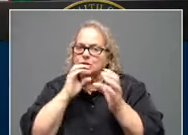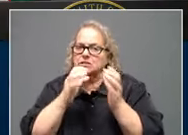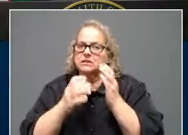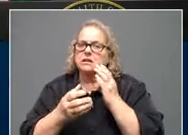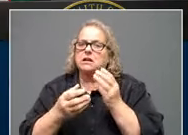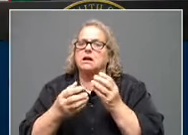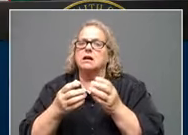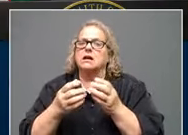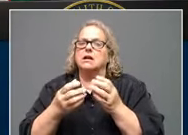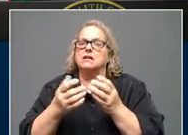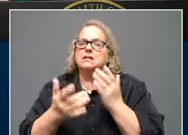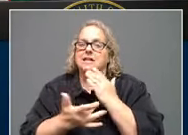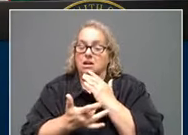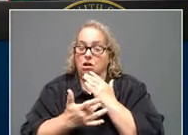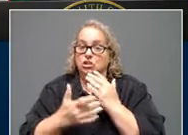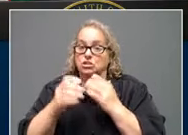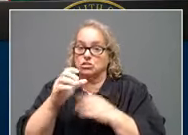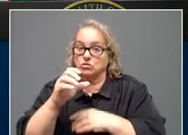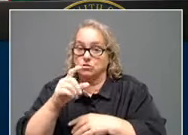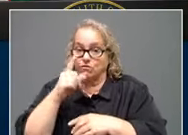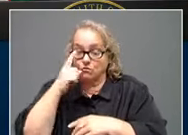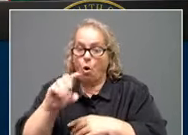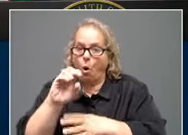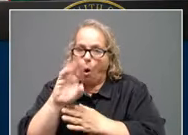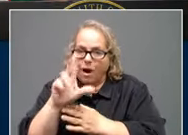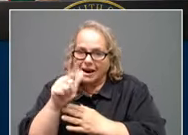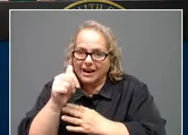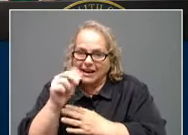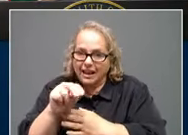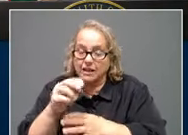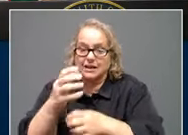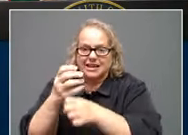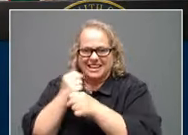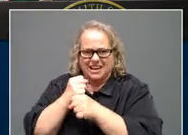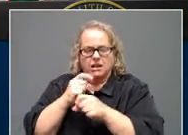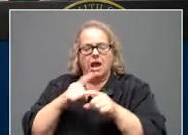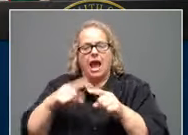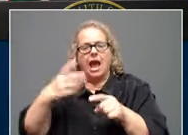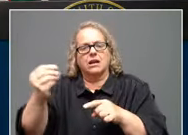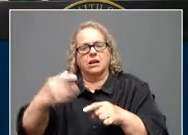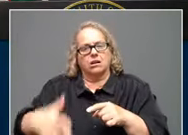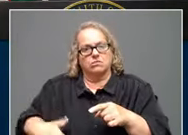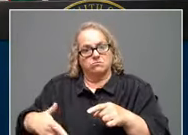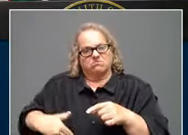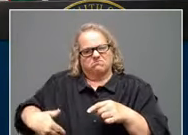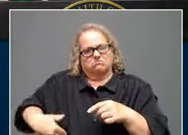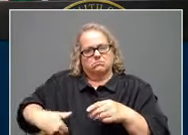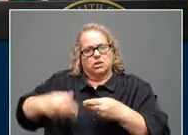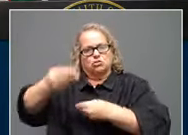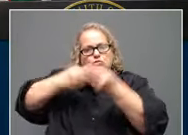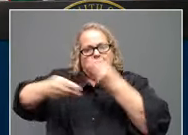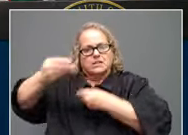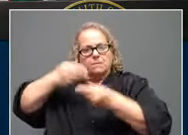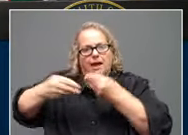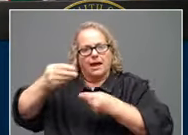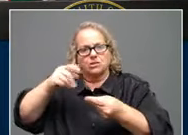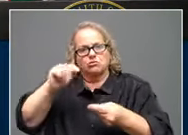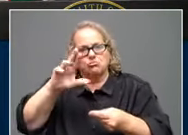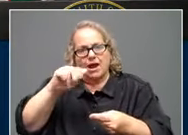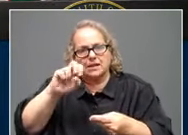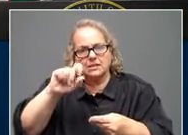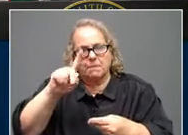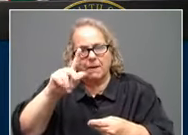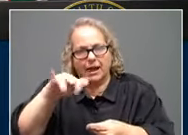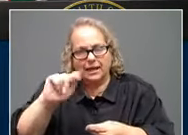procurement organizations and transplant centers. Those could significantly improve the use of donated kidneys and raise the number